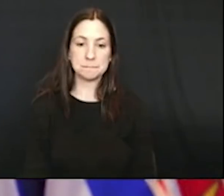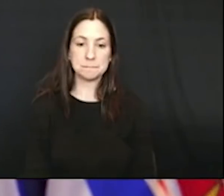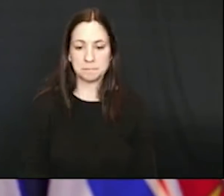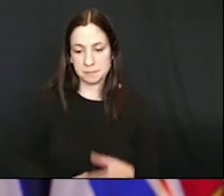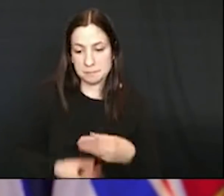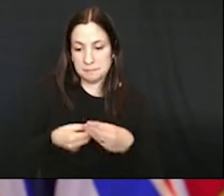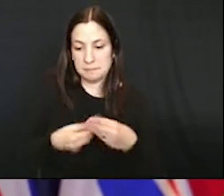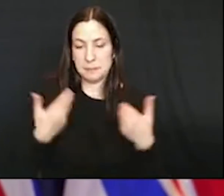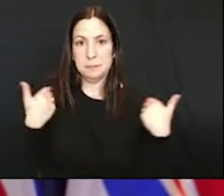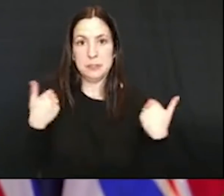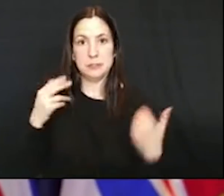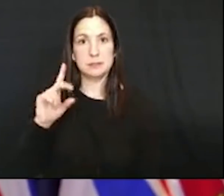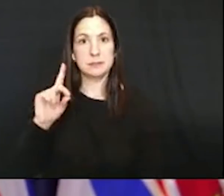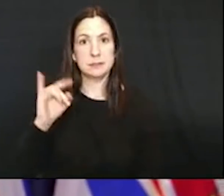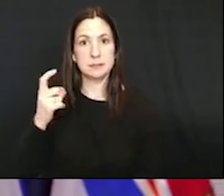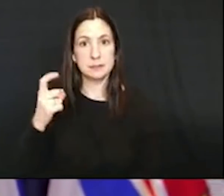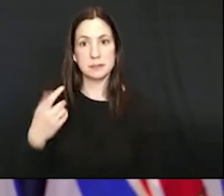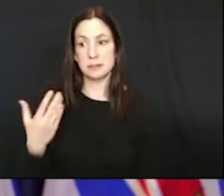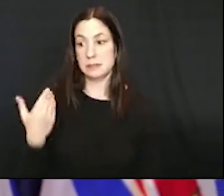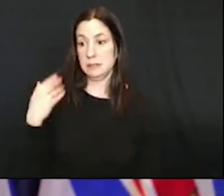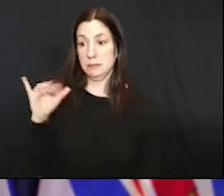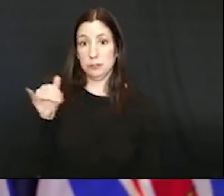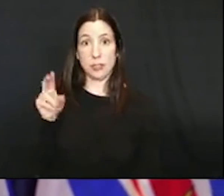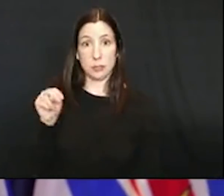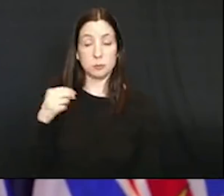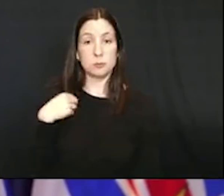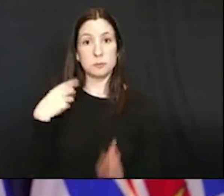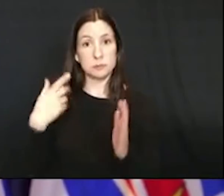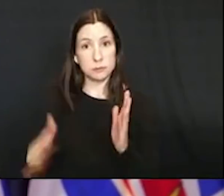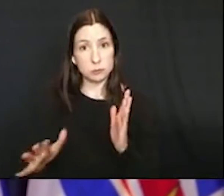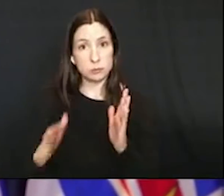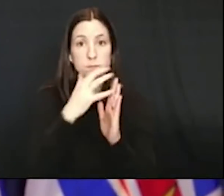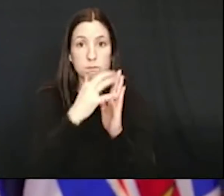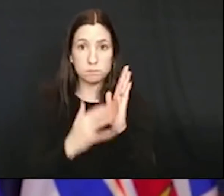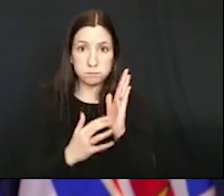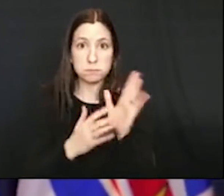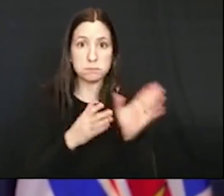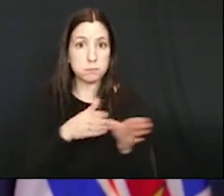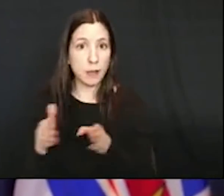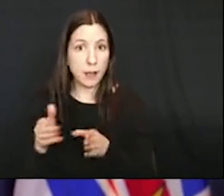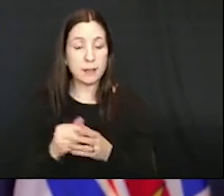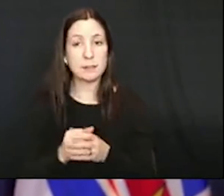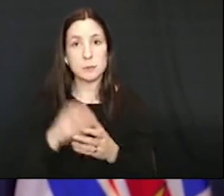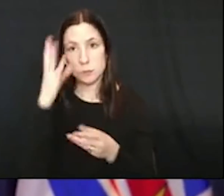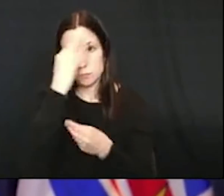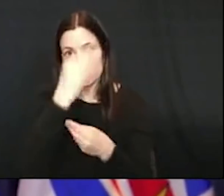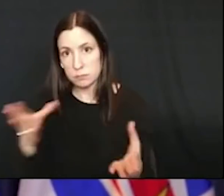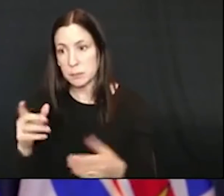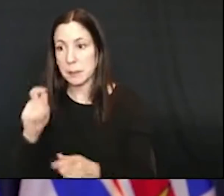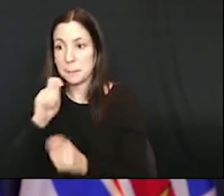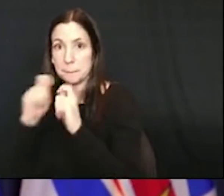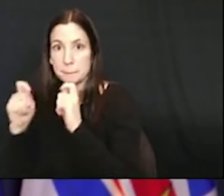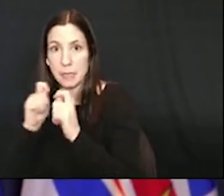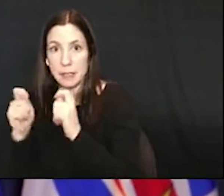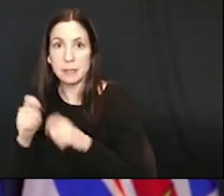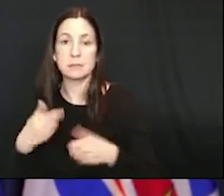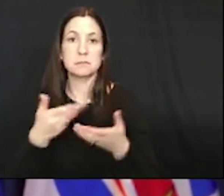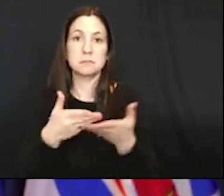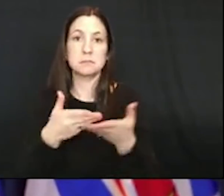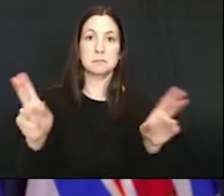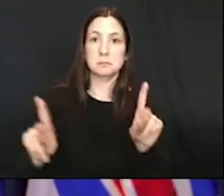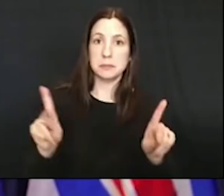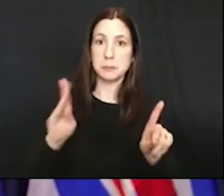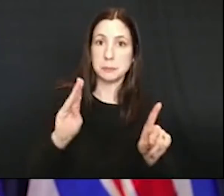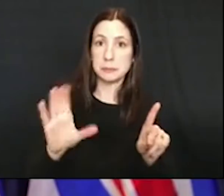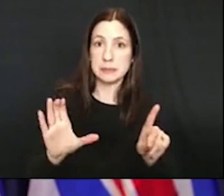I'll just say that in January we laid out in detail, we briefed media, we briefed the public, the vaccination plan was available, and